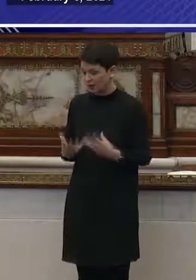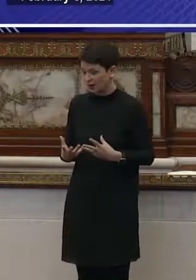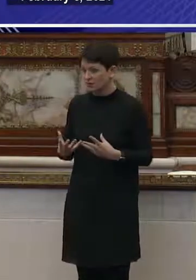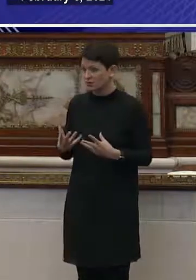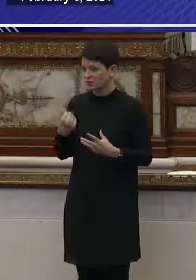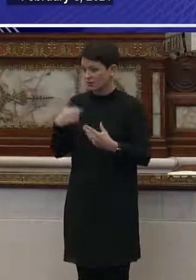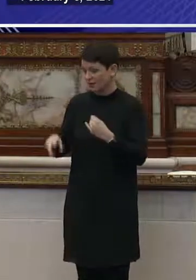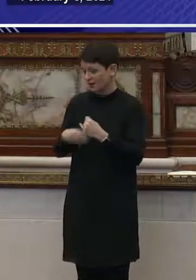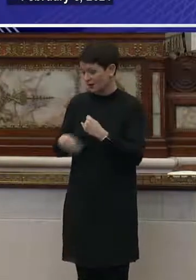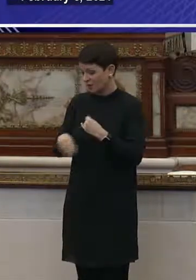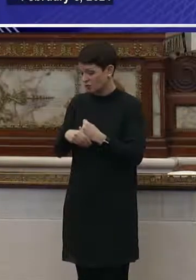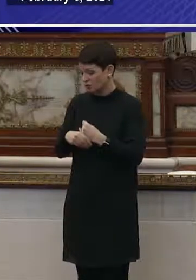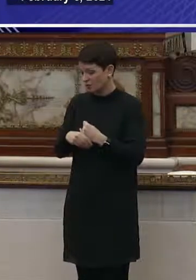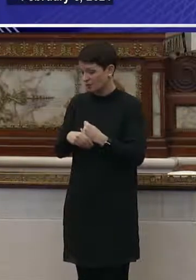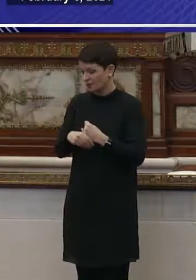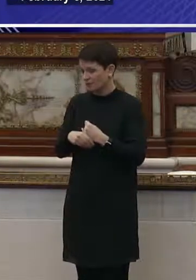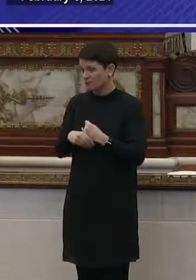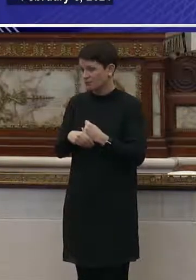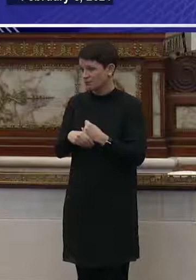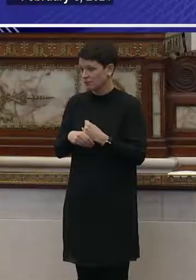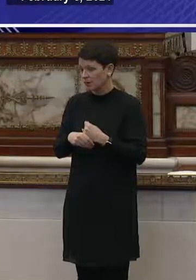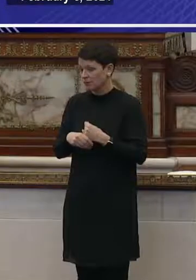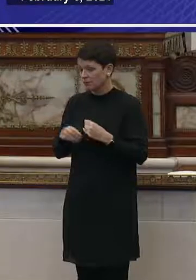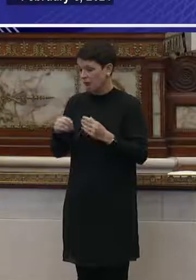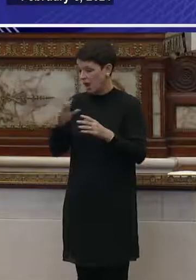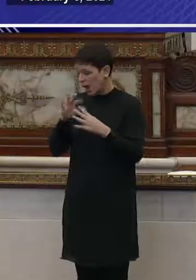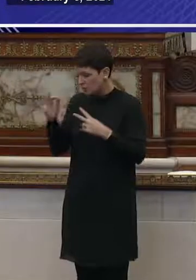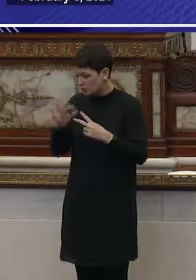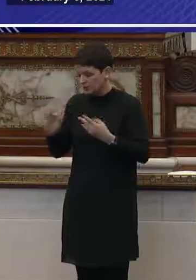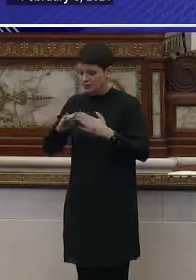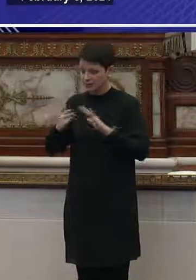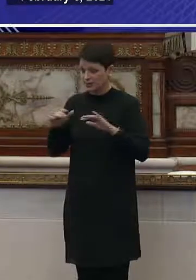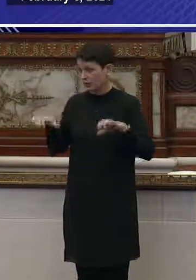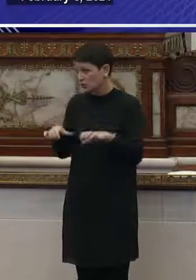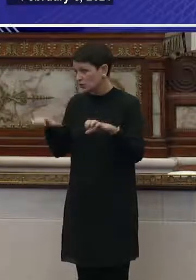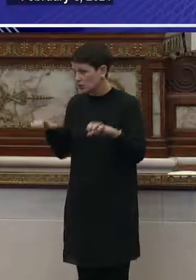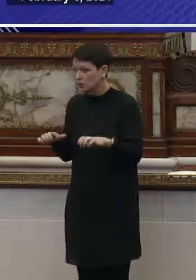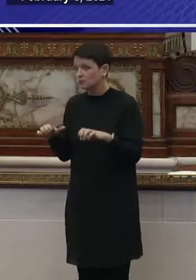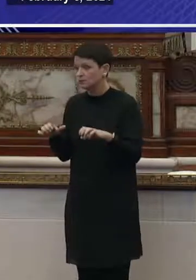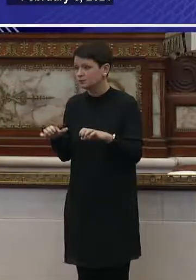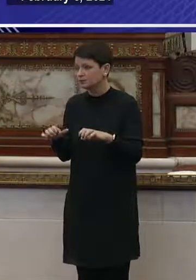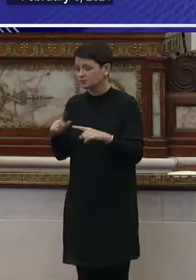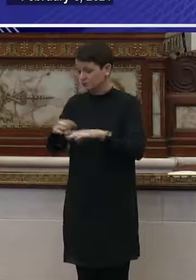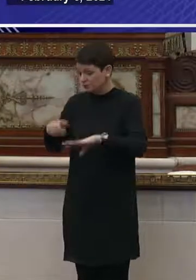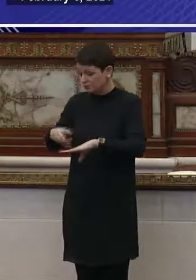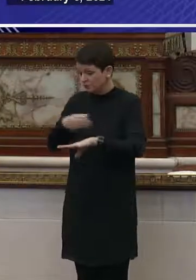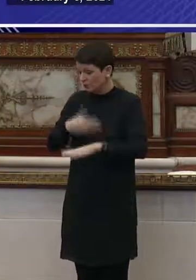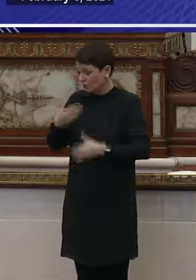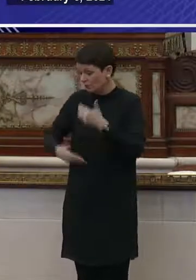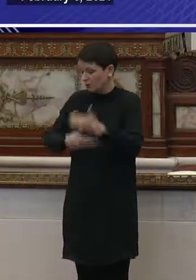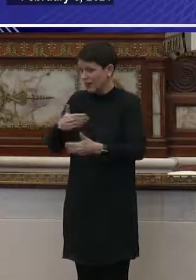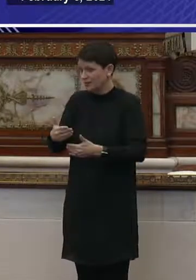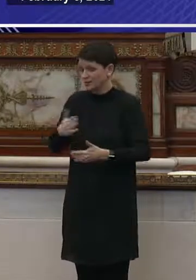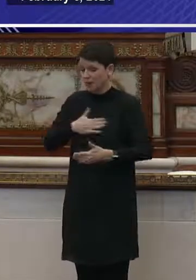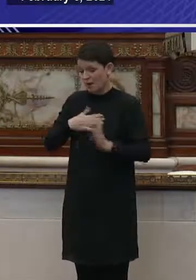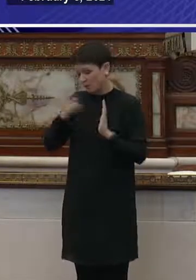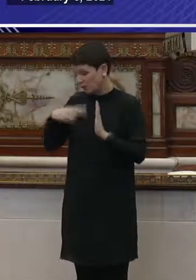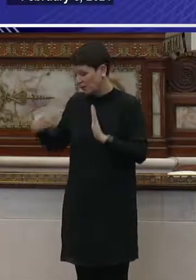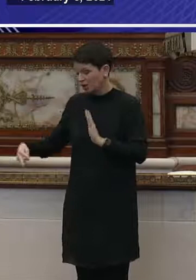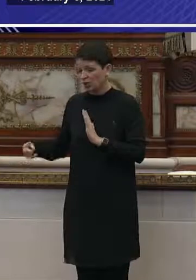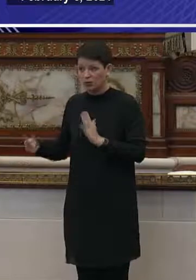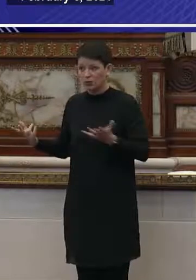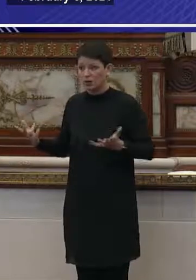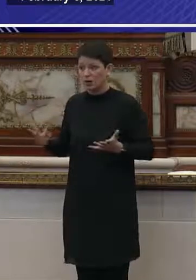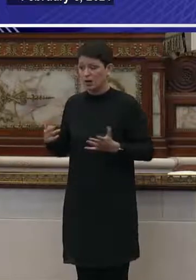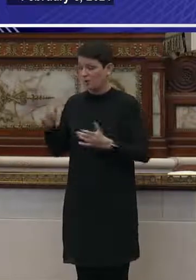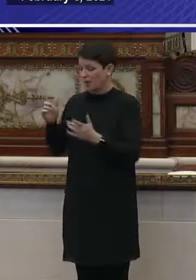there are extra, belts and suspenders options that the city can undertake in order to improve that process. I'm happy to review it with the